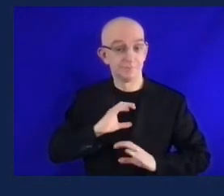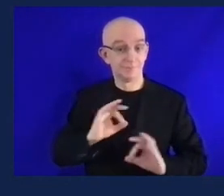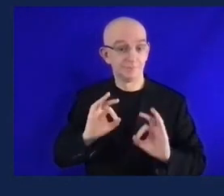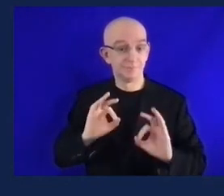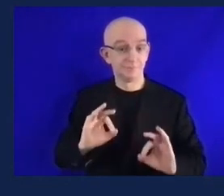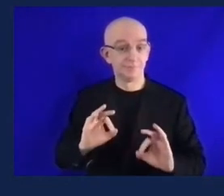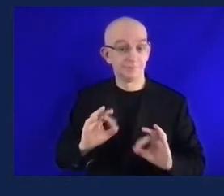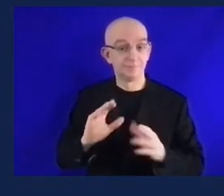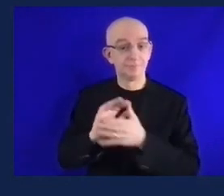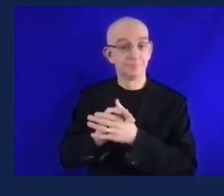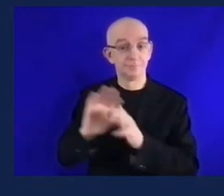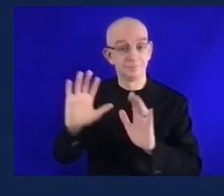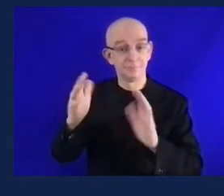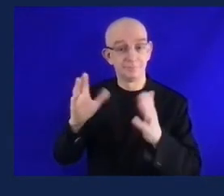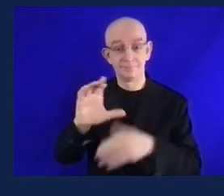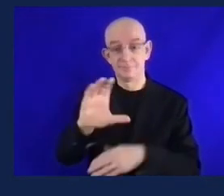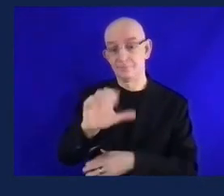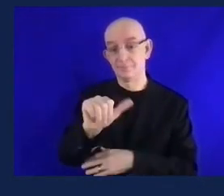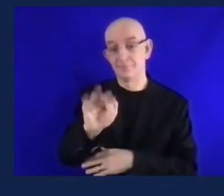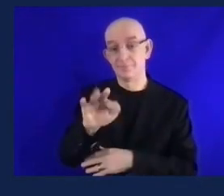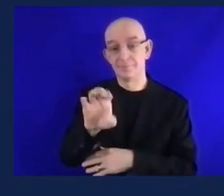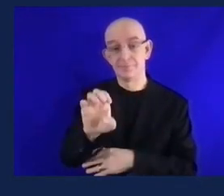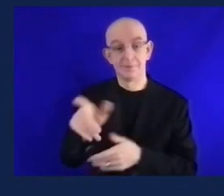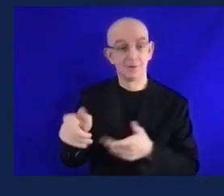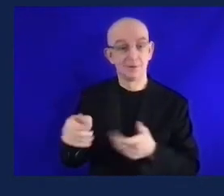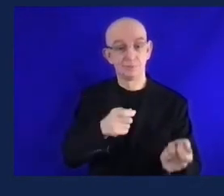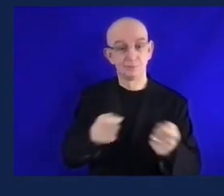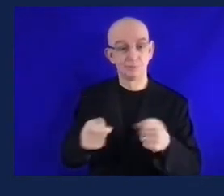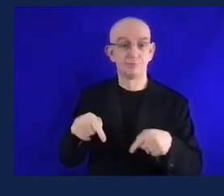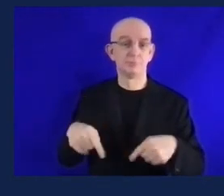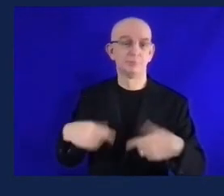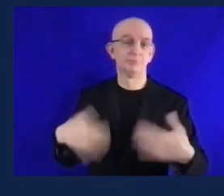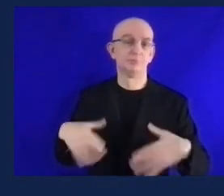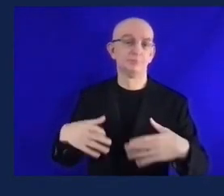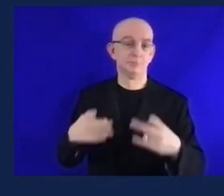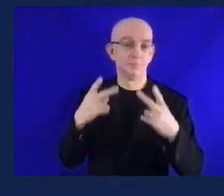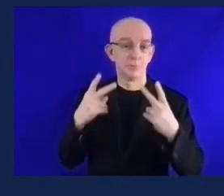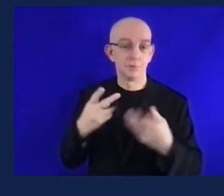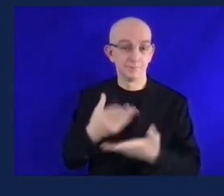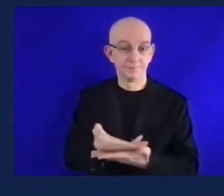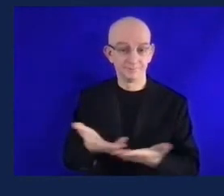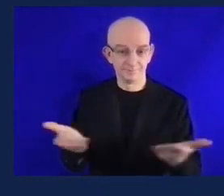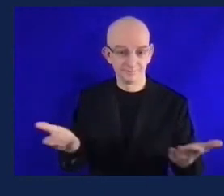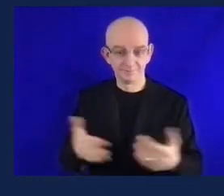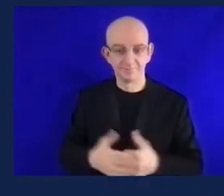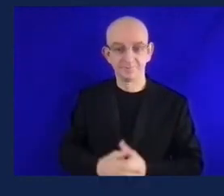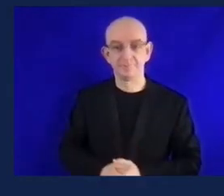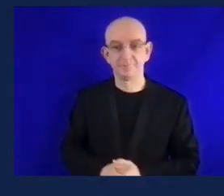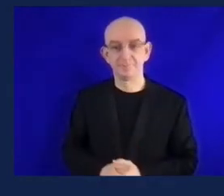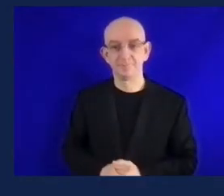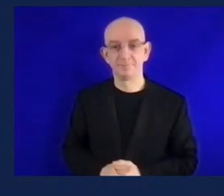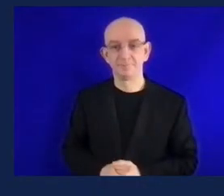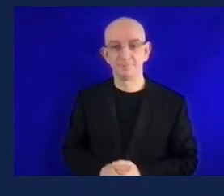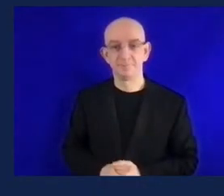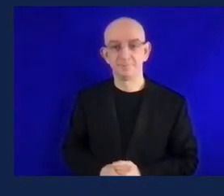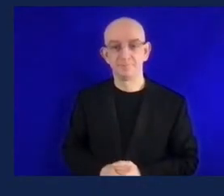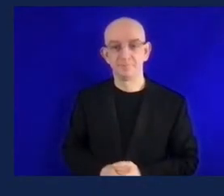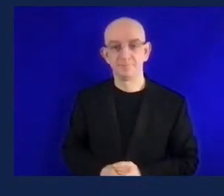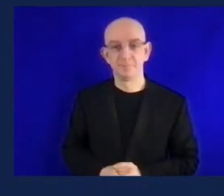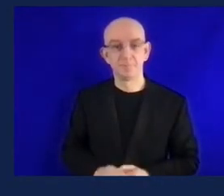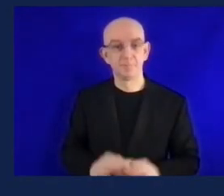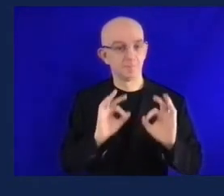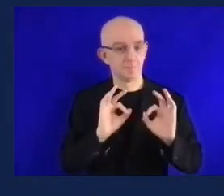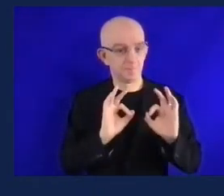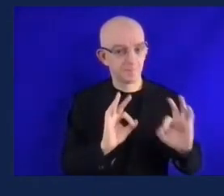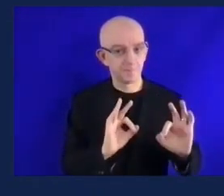Brilliant. Thank you very much, Laura. That was really interesting. I wanted to bring Baz back in briefly